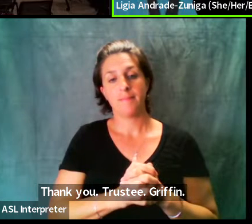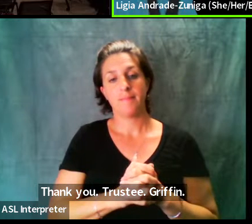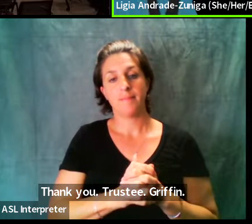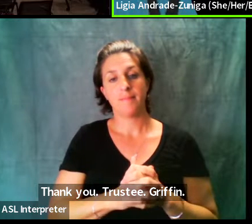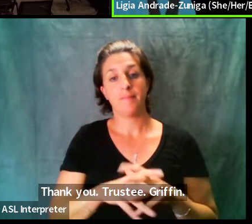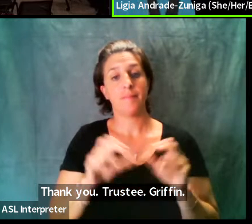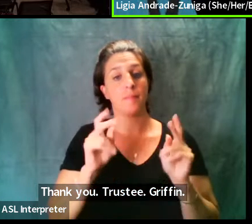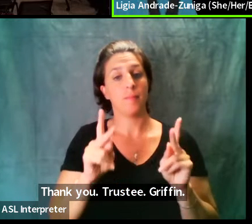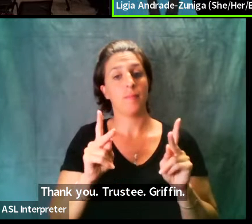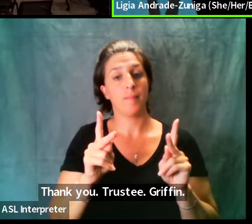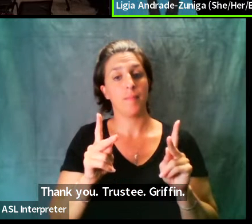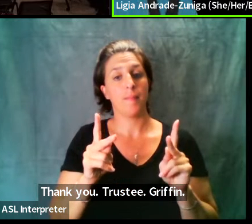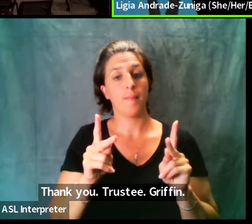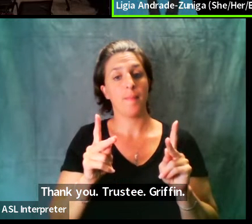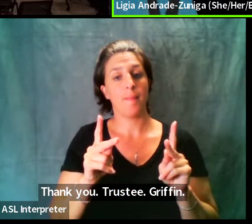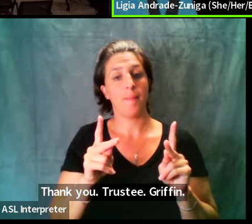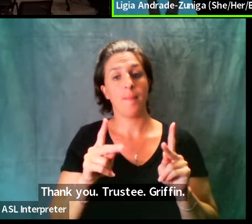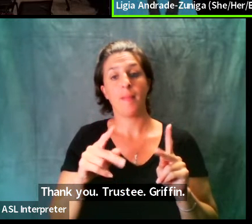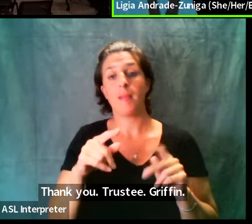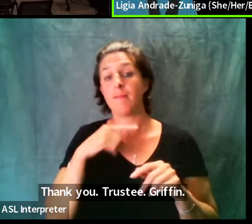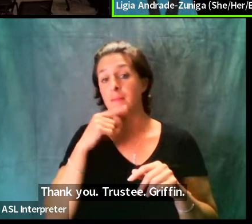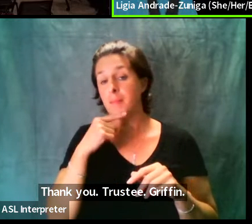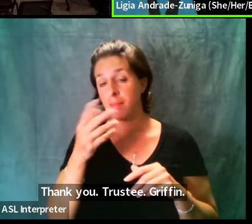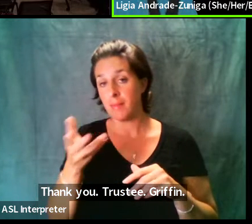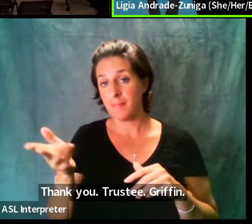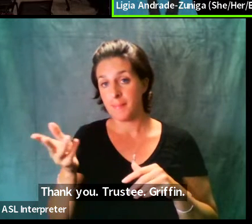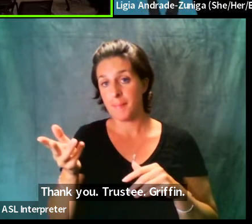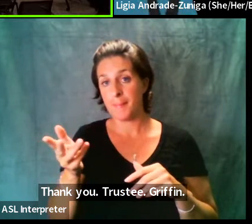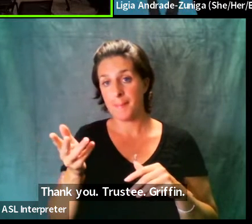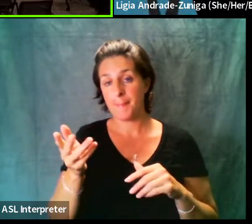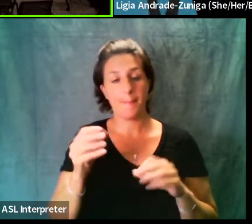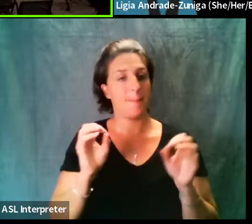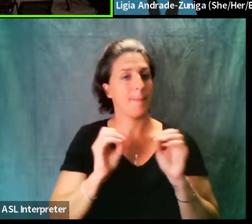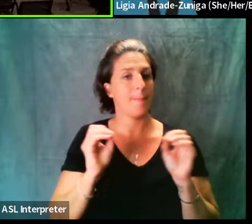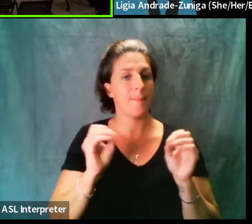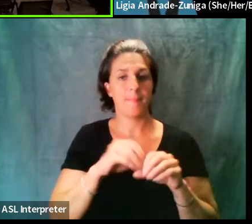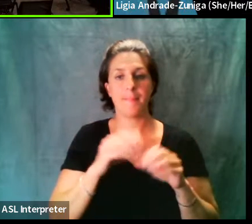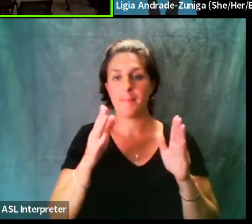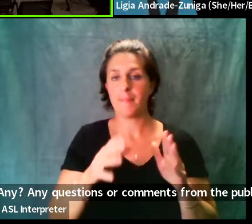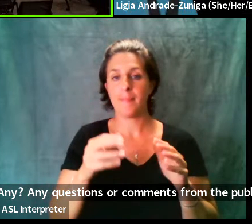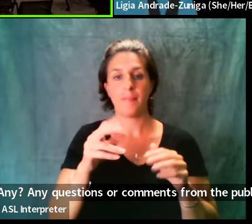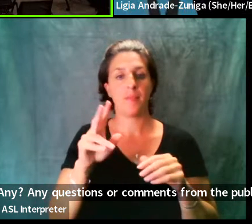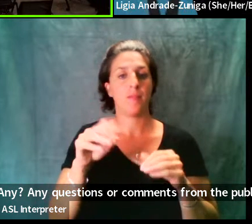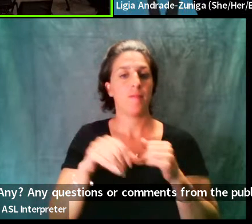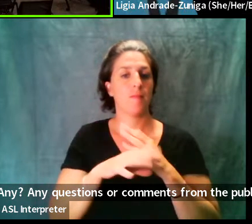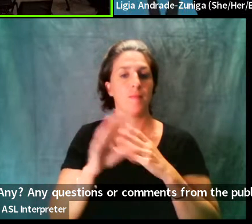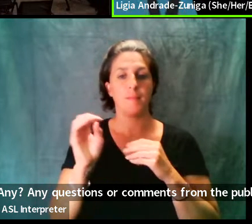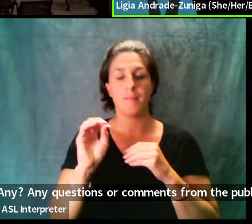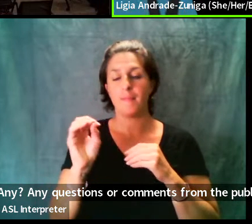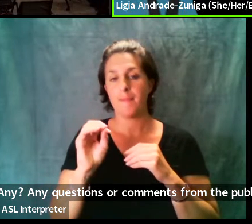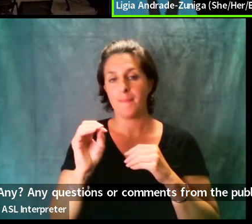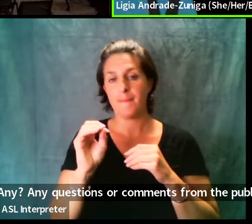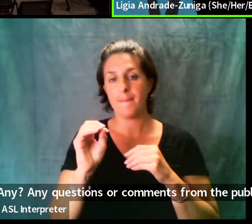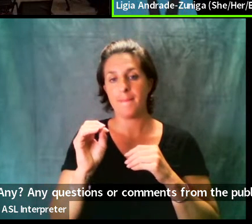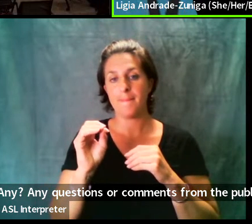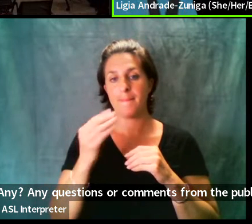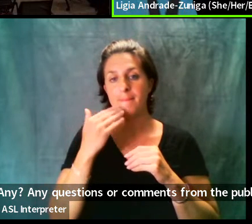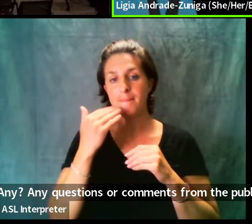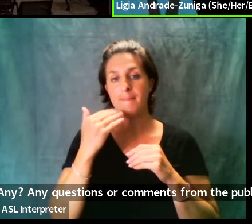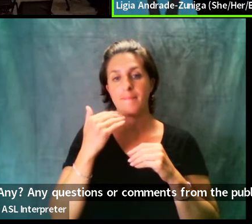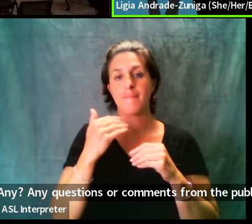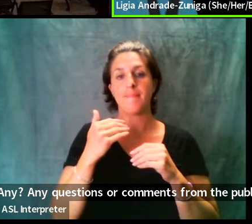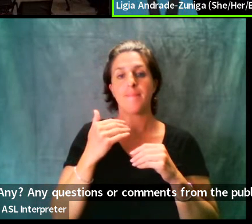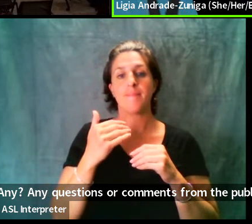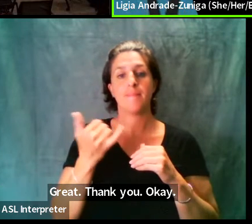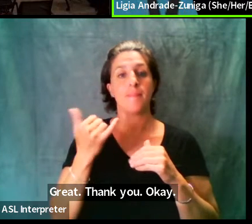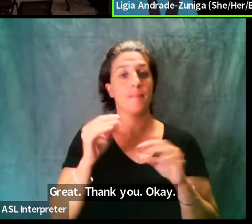Okay, any questions or comments from the public? None in person or virtually. Great, thank you. Okay, can